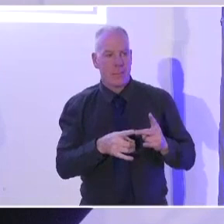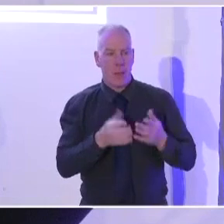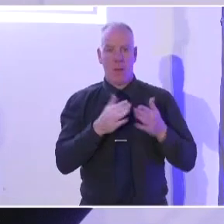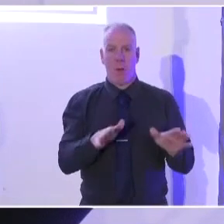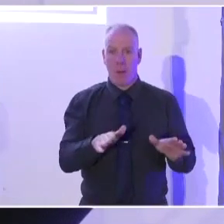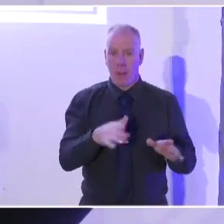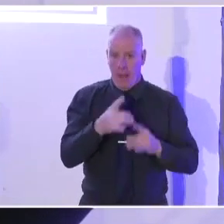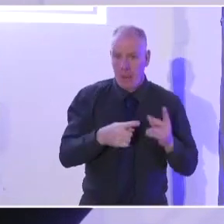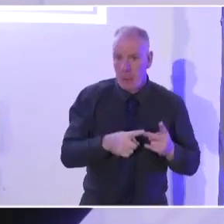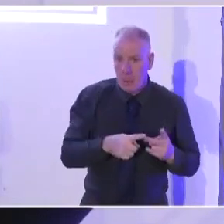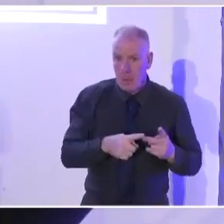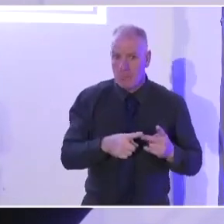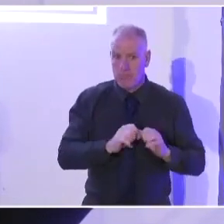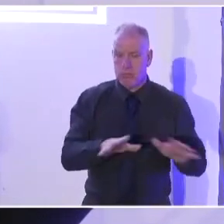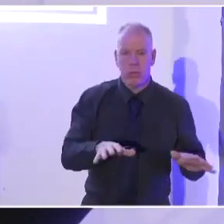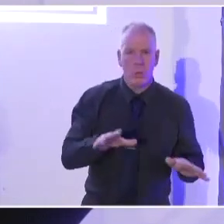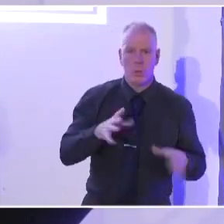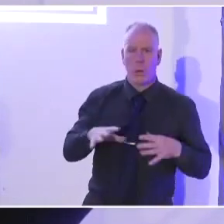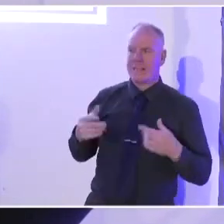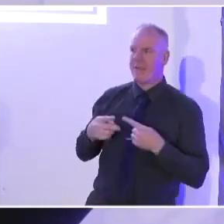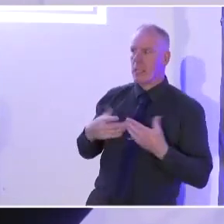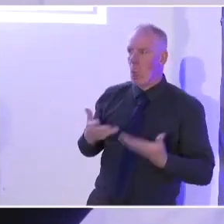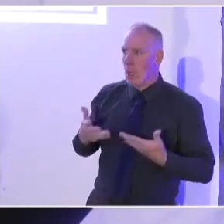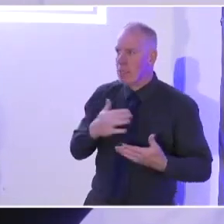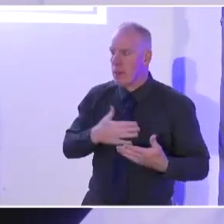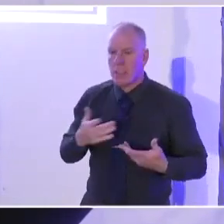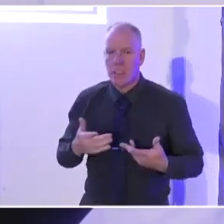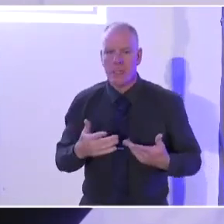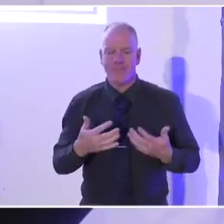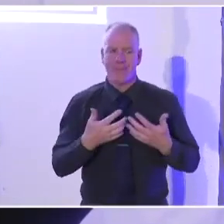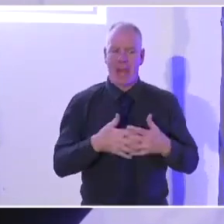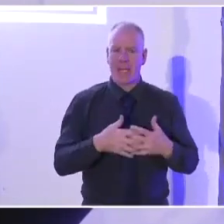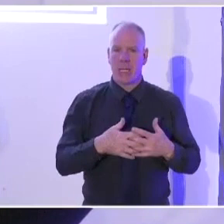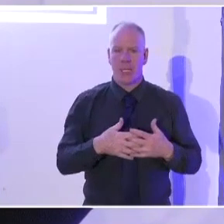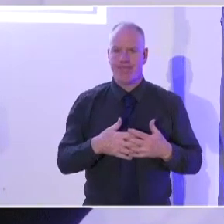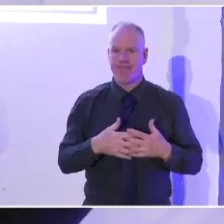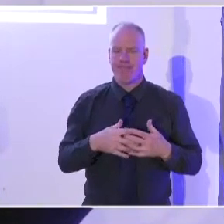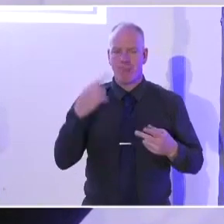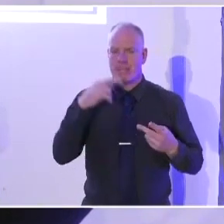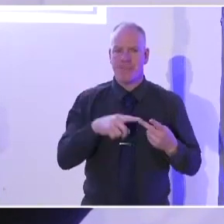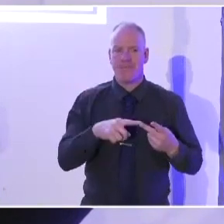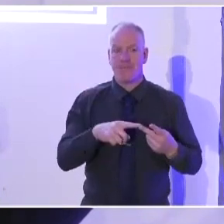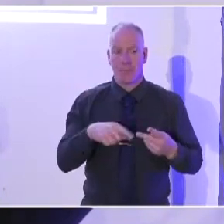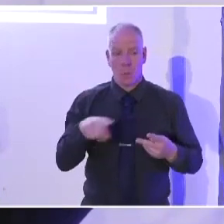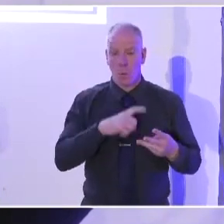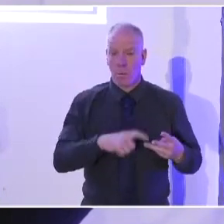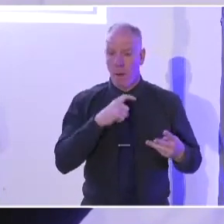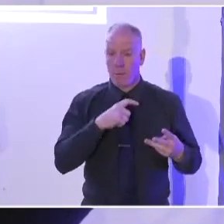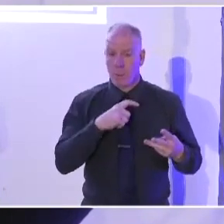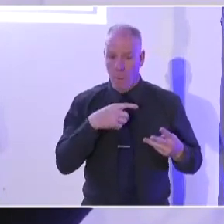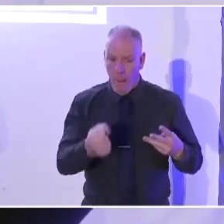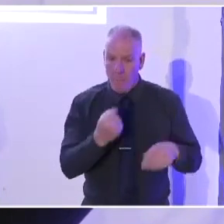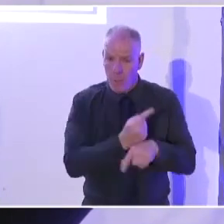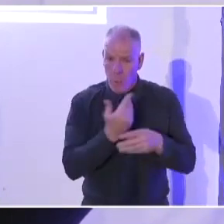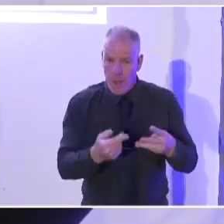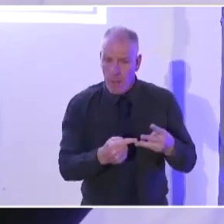public anyway? And you don't want to be defending an overly technical interpretation. And really, how confident are you of the measures that you had in